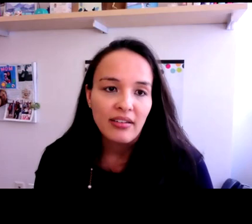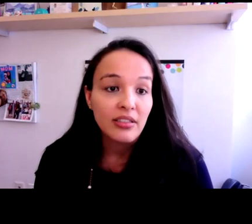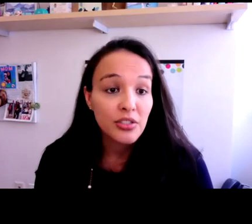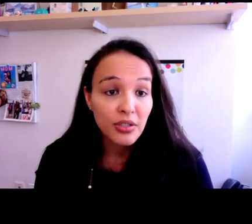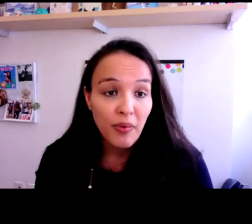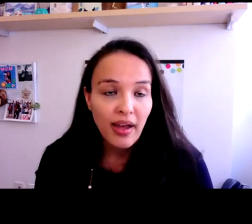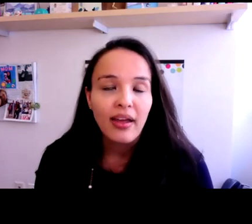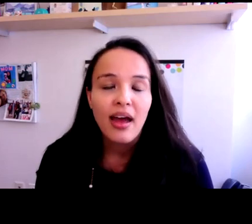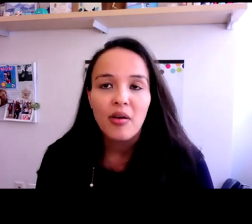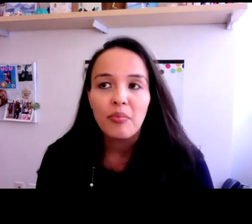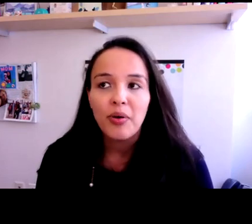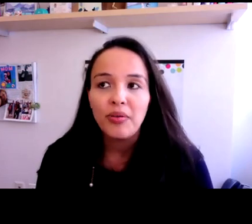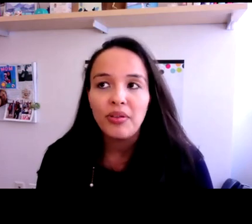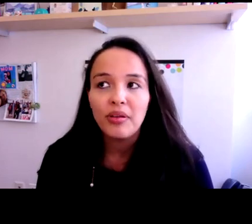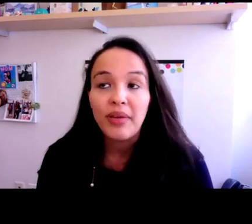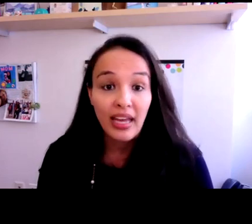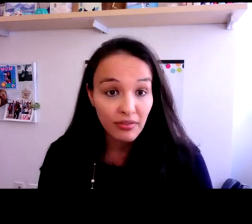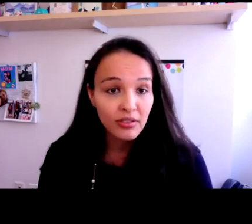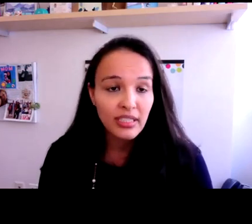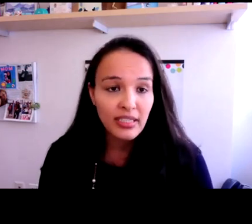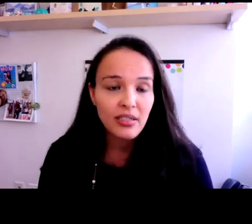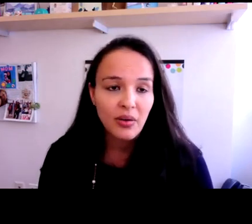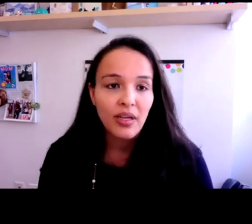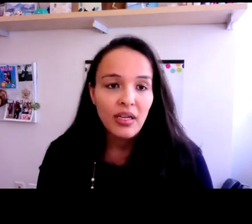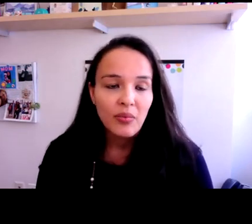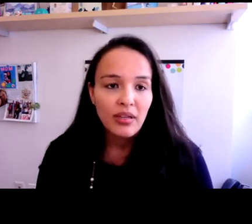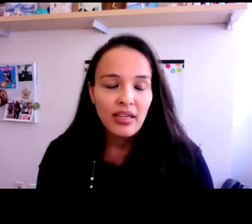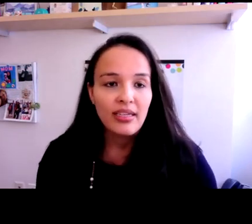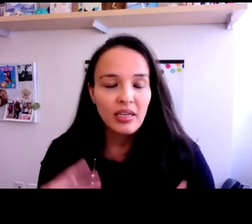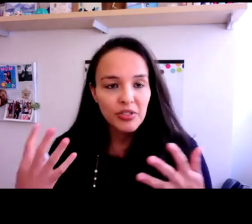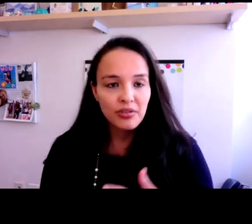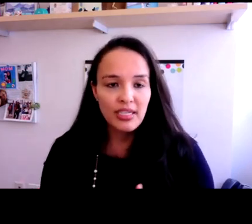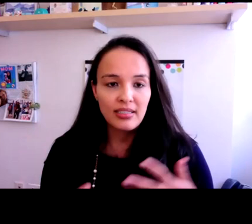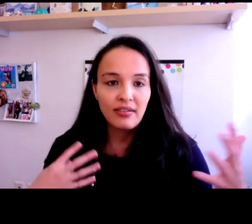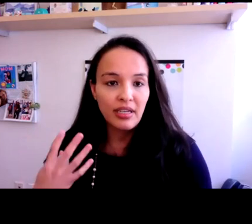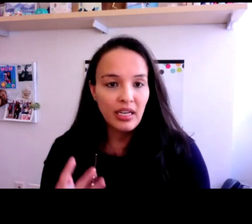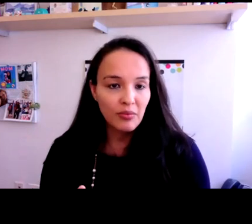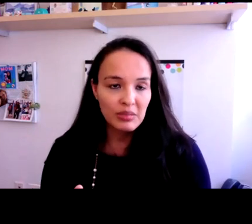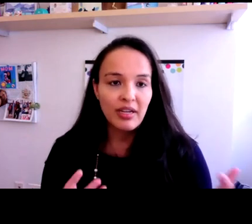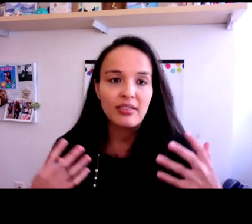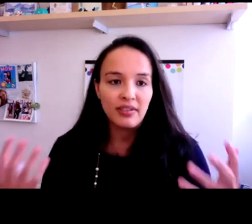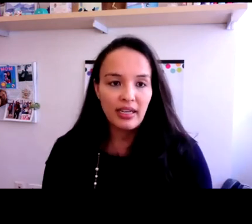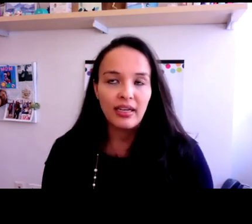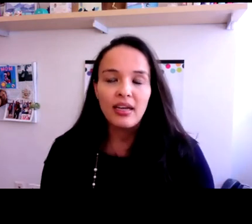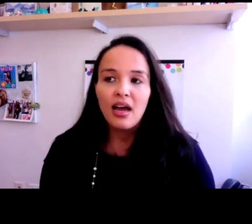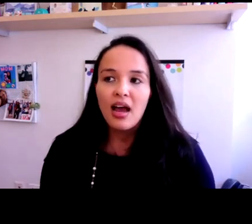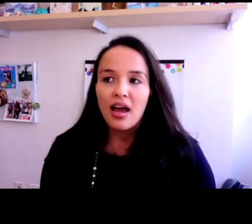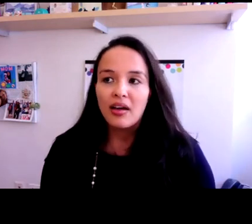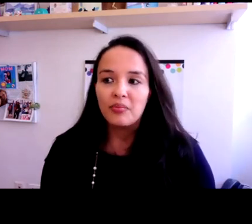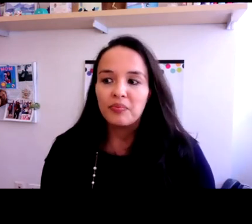their child in a certain way, both behaviorally? So we look at things like maternal sensitivity,